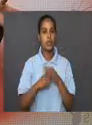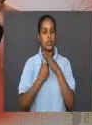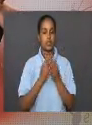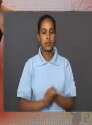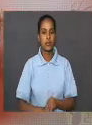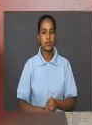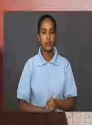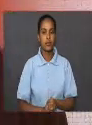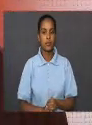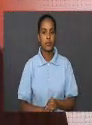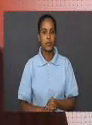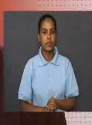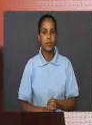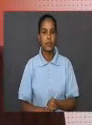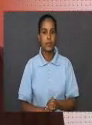begin.